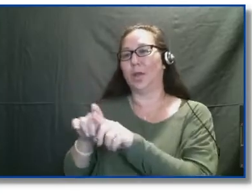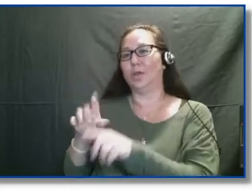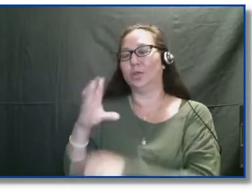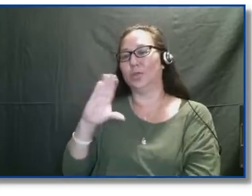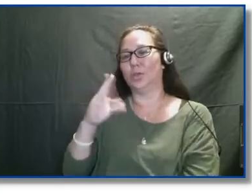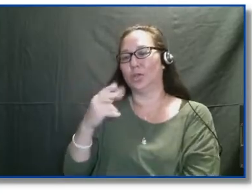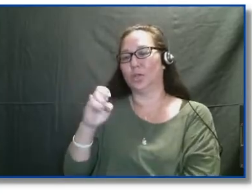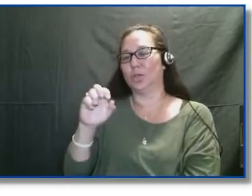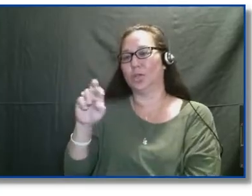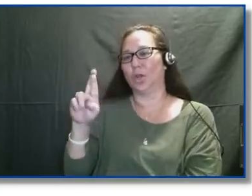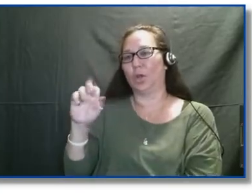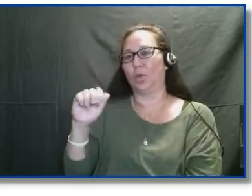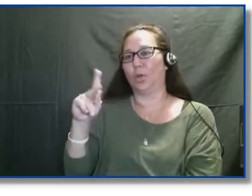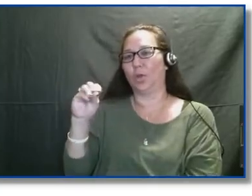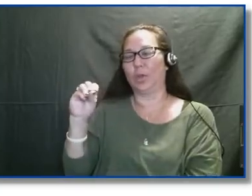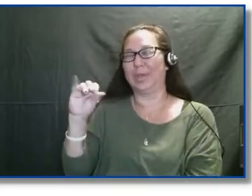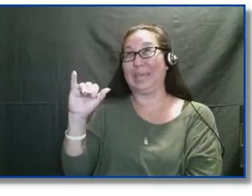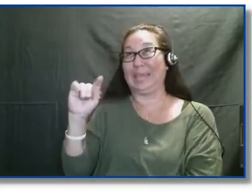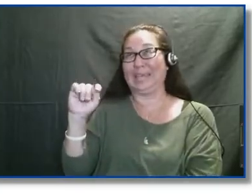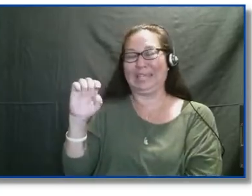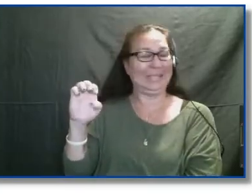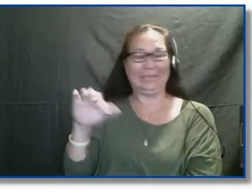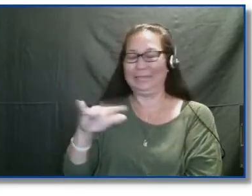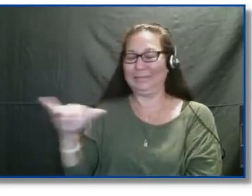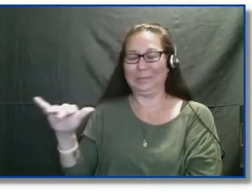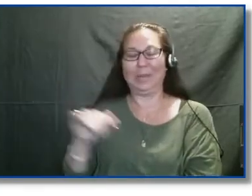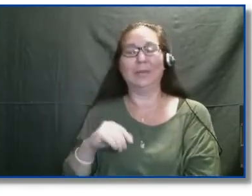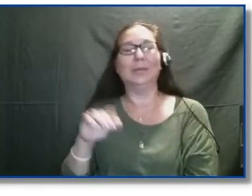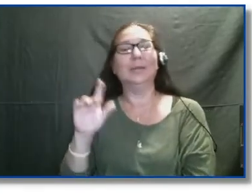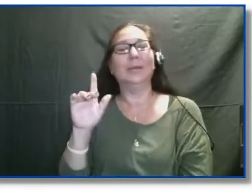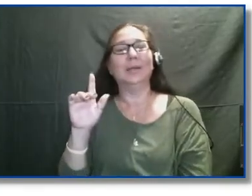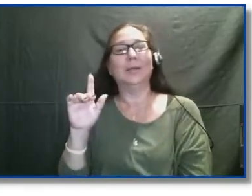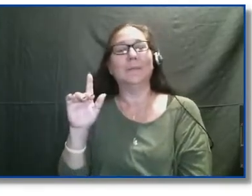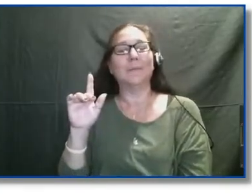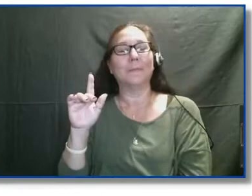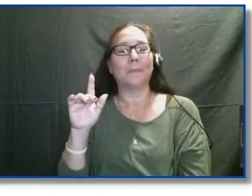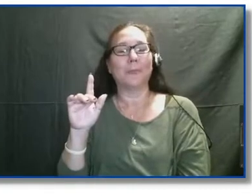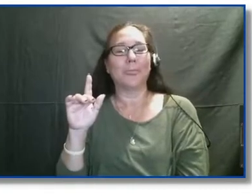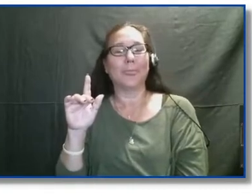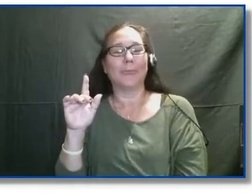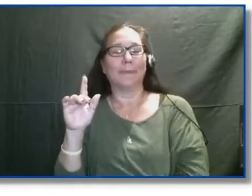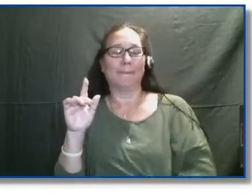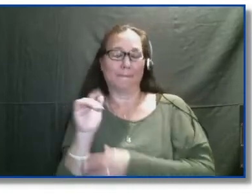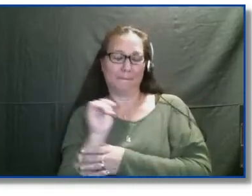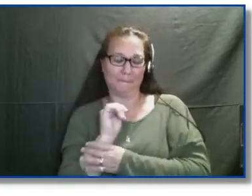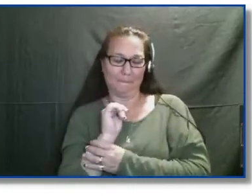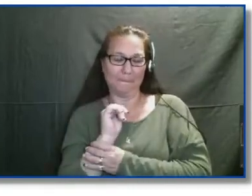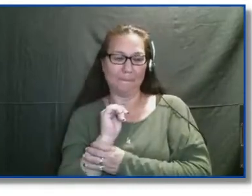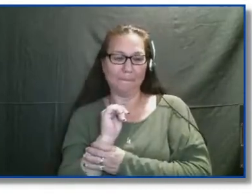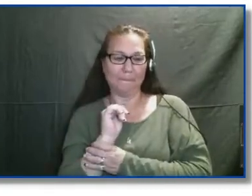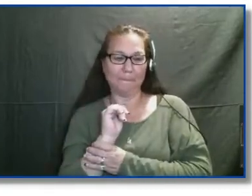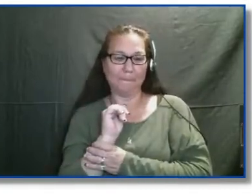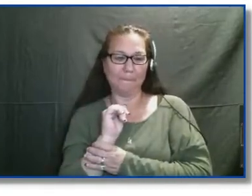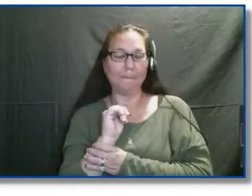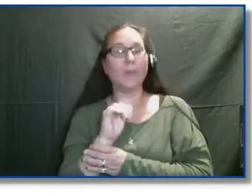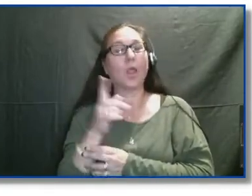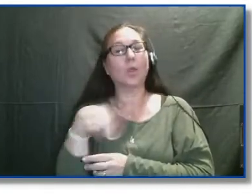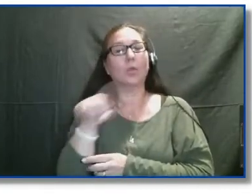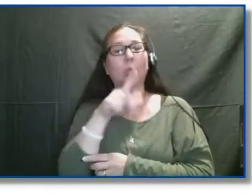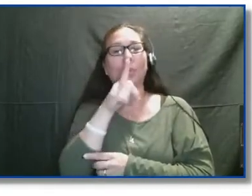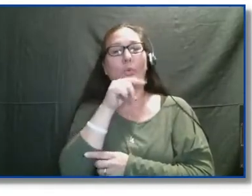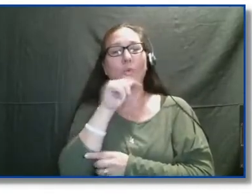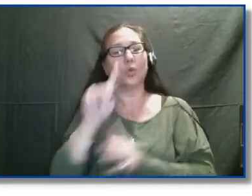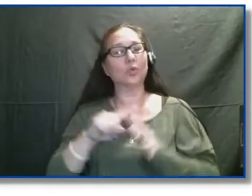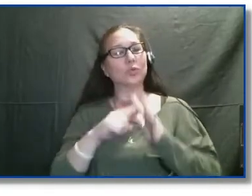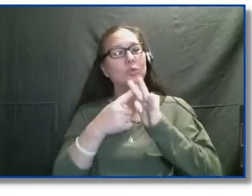Alicia Quade, who was born in Poland, but works in Berlin. Those who began the